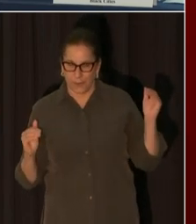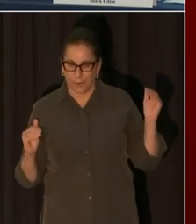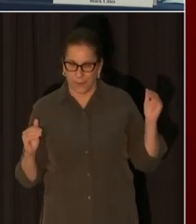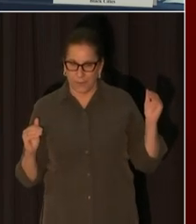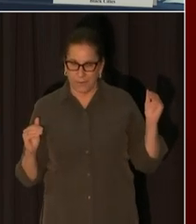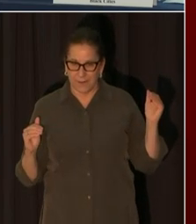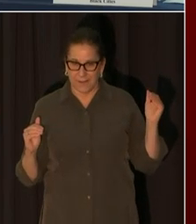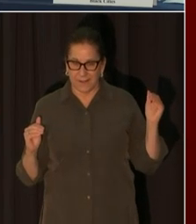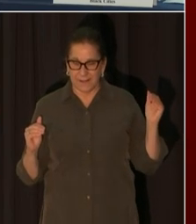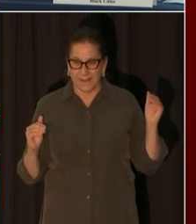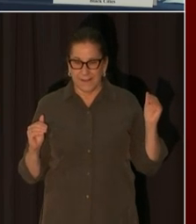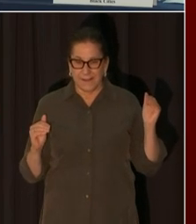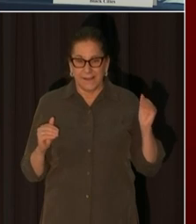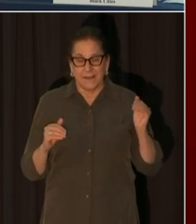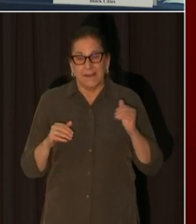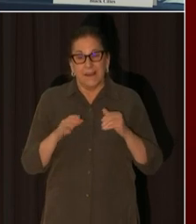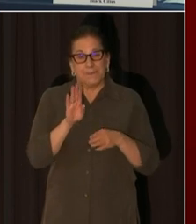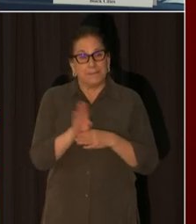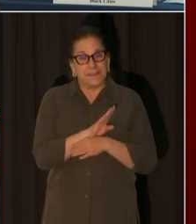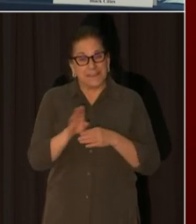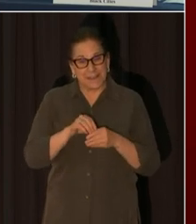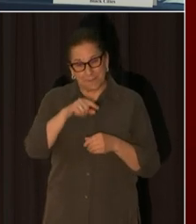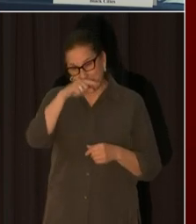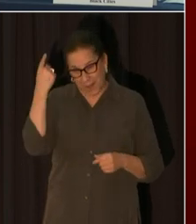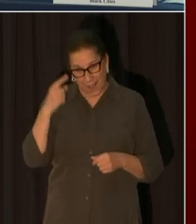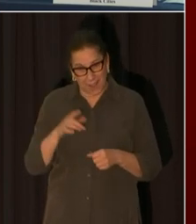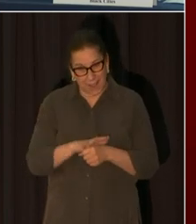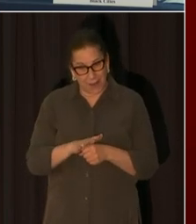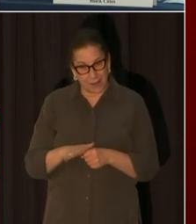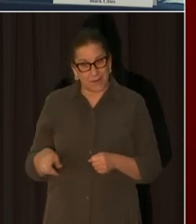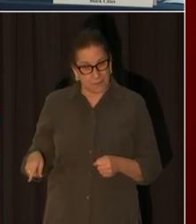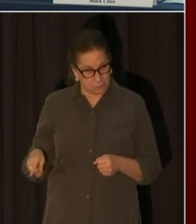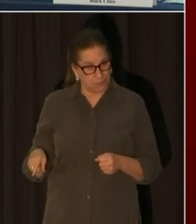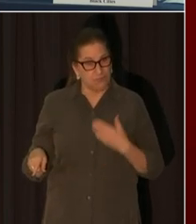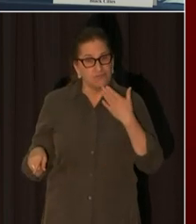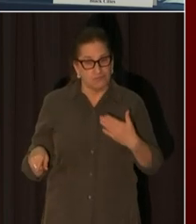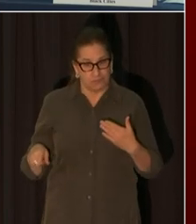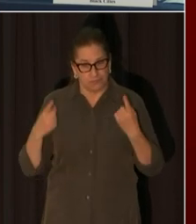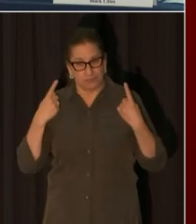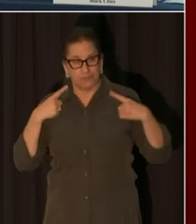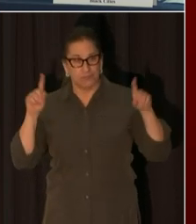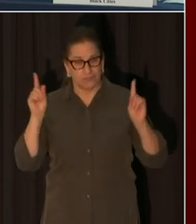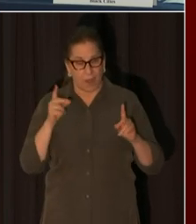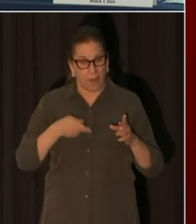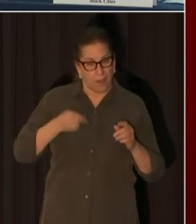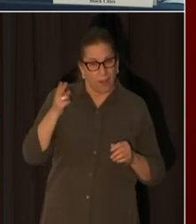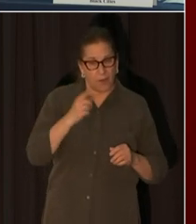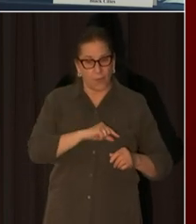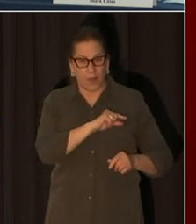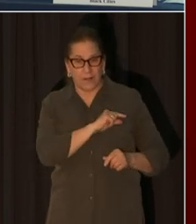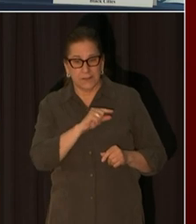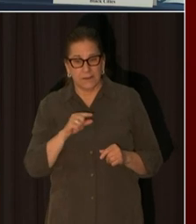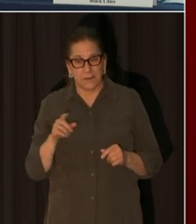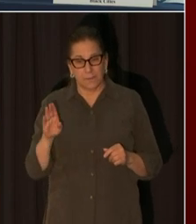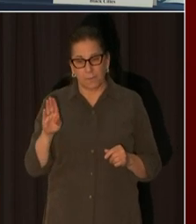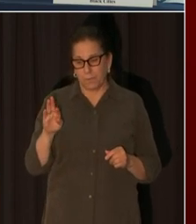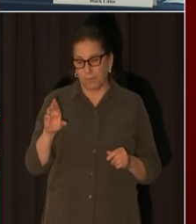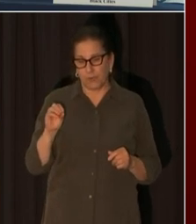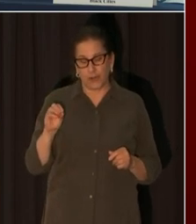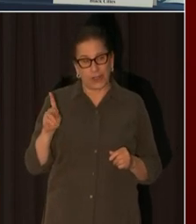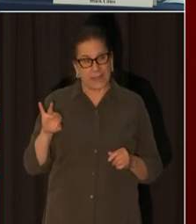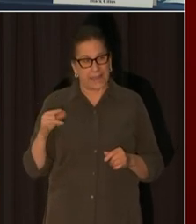businesses in black neighborhoods are of high quality. According to research by the Brookings Institution and Gallup, businesses owned by people of